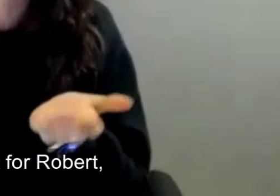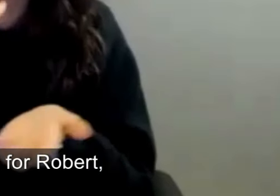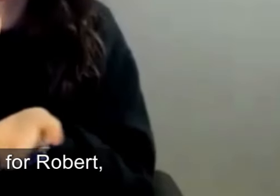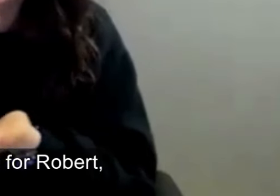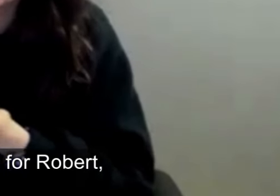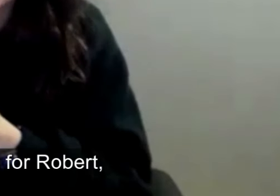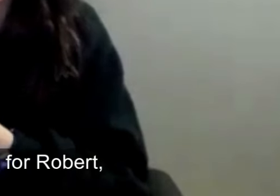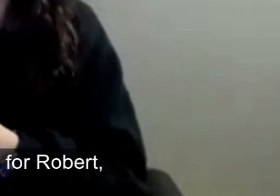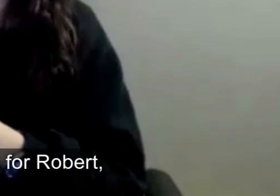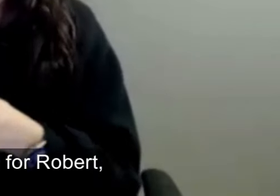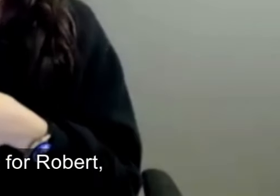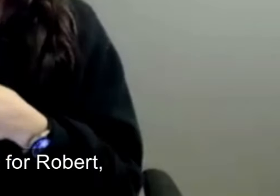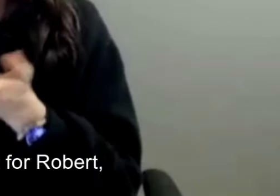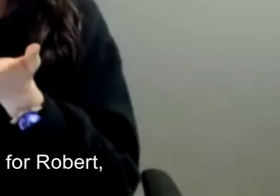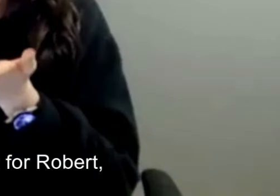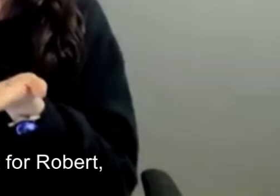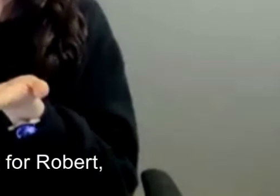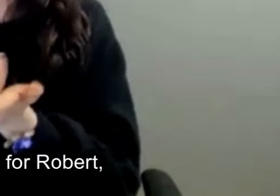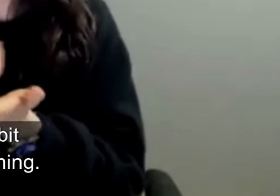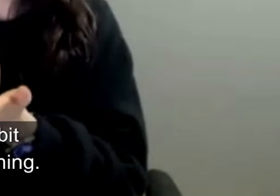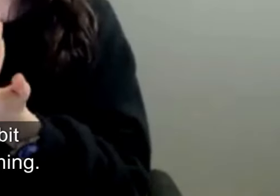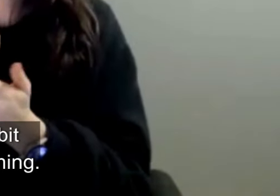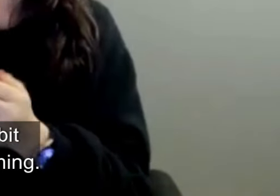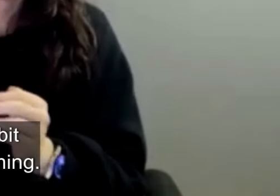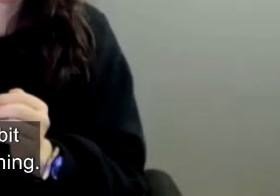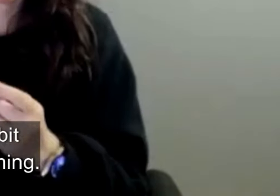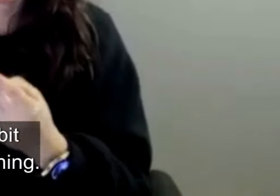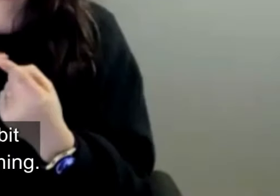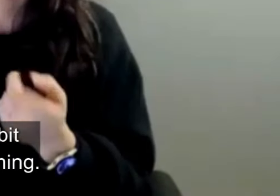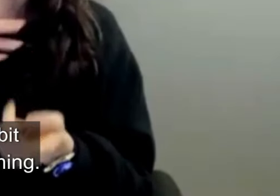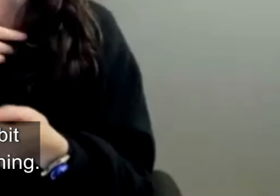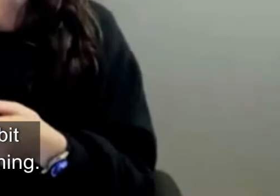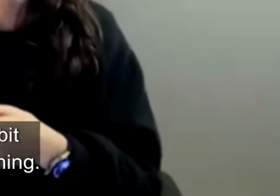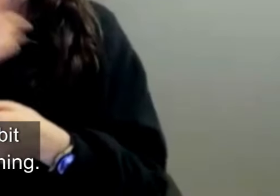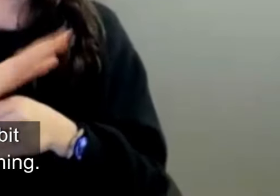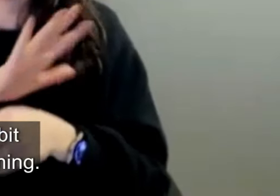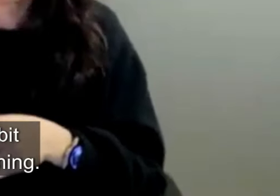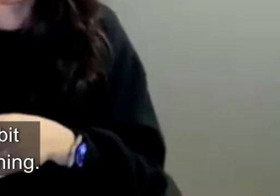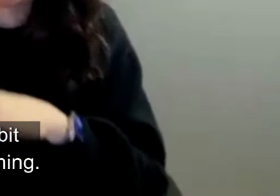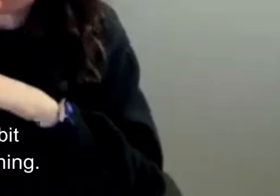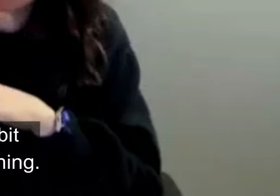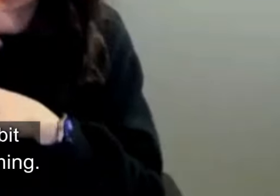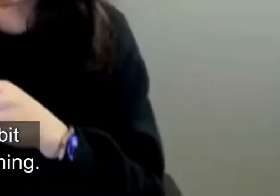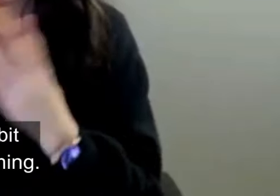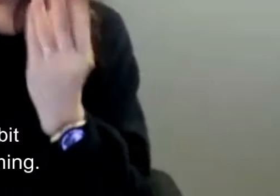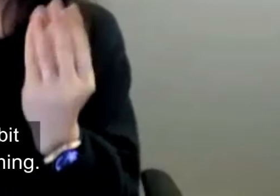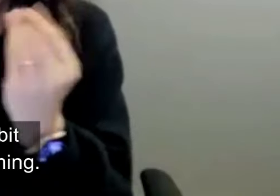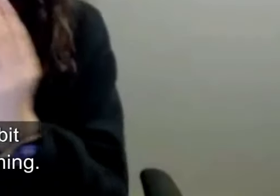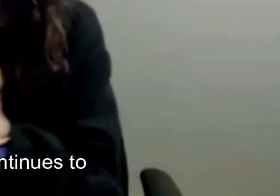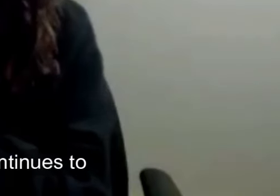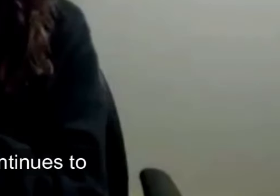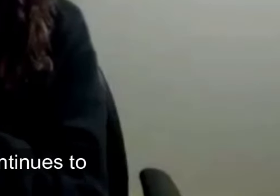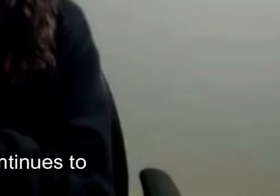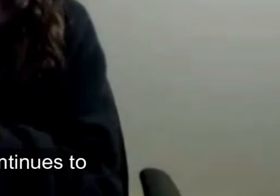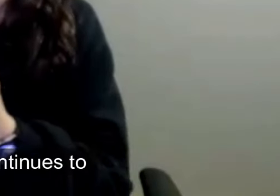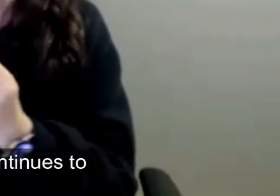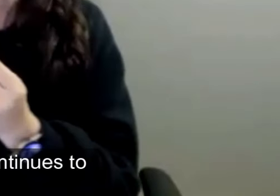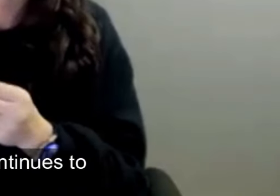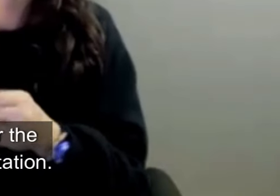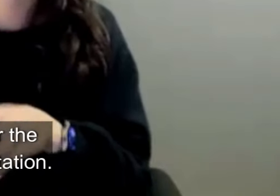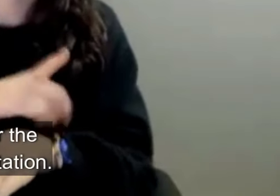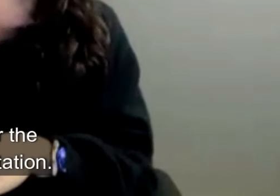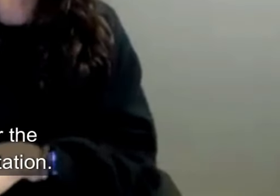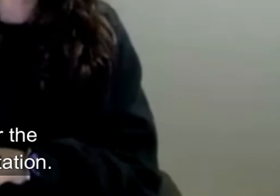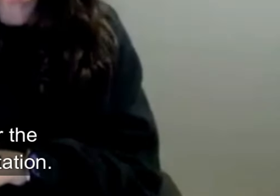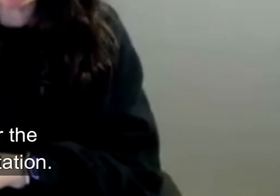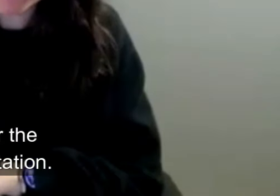Just before I start with the introduction for Robert, I just want to explain a little bit briefly first about this evening. We would ask that everyone continue